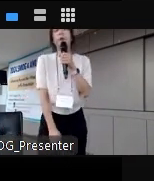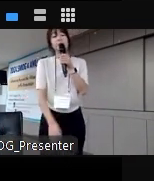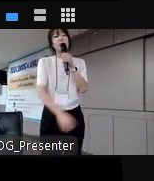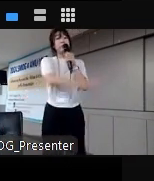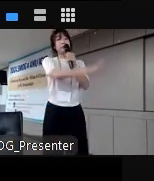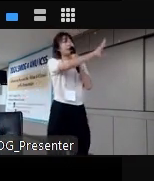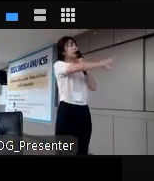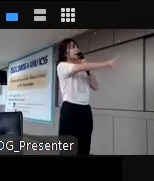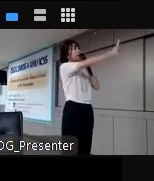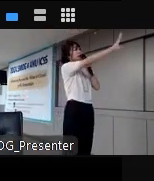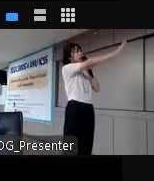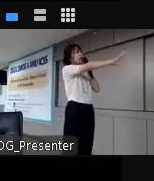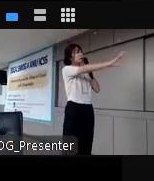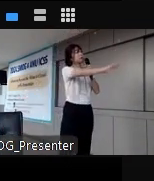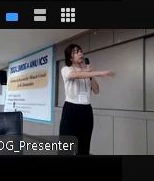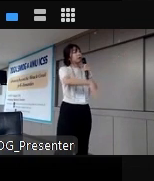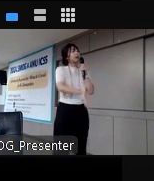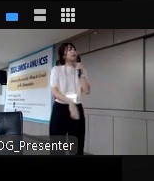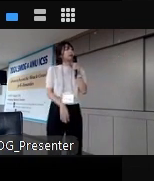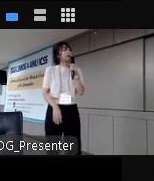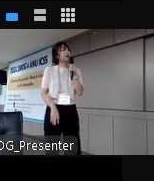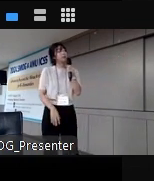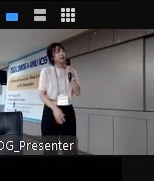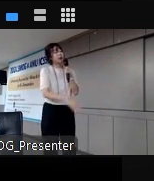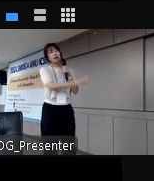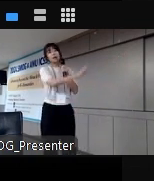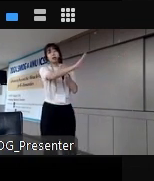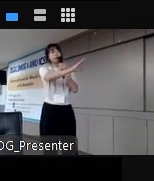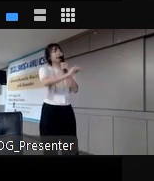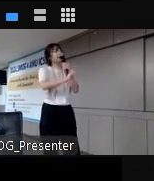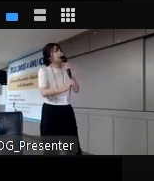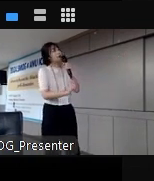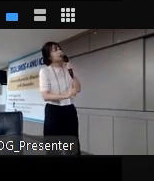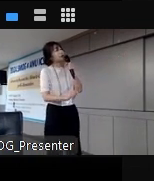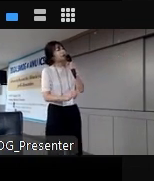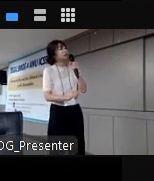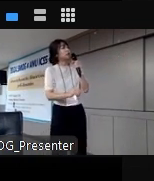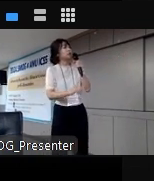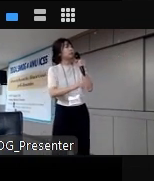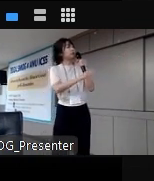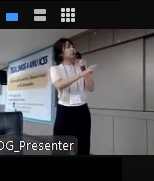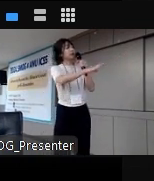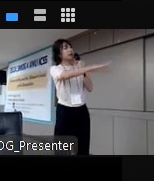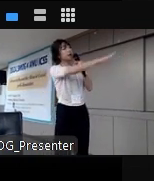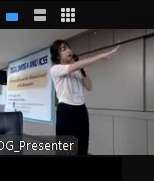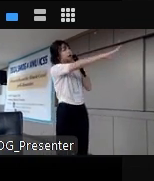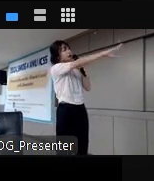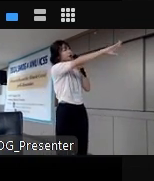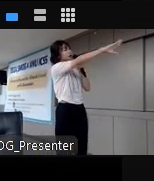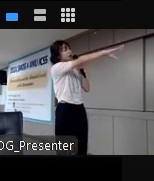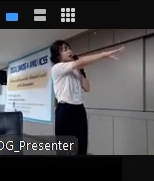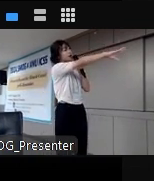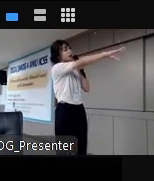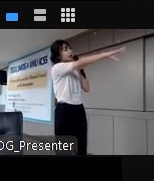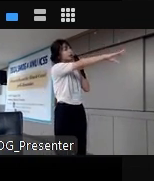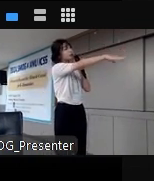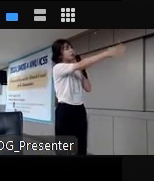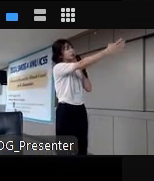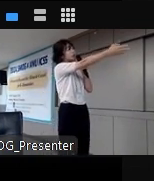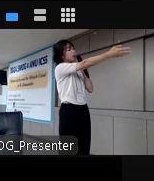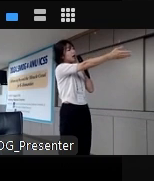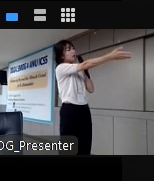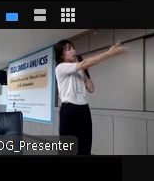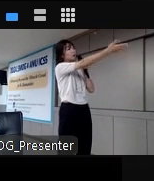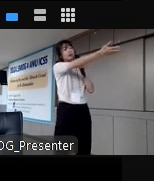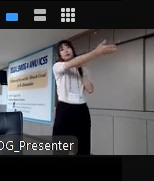So here would be the number of reference factor, and I'll just briefly go over what this would look like. In the clear context, we